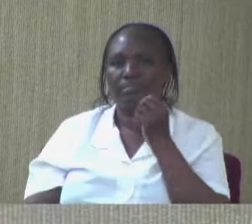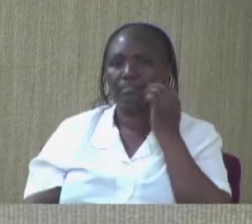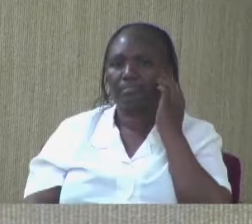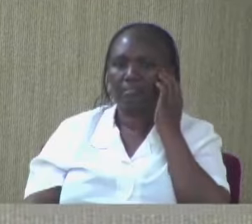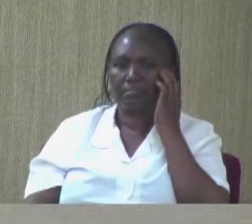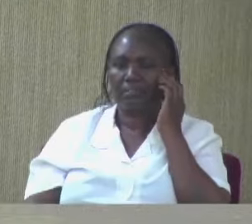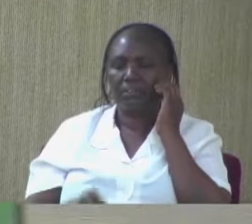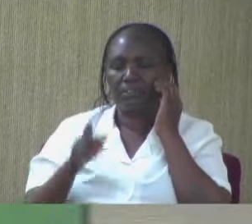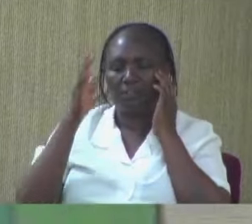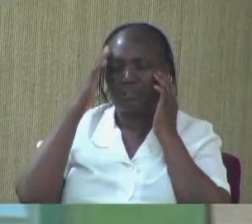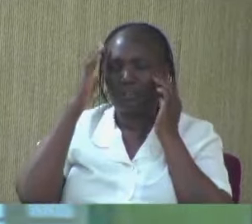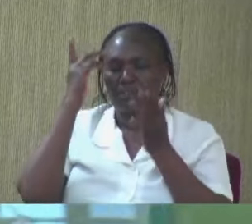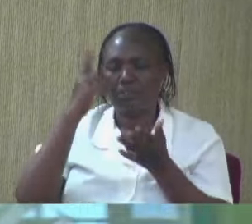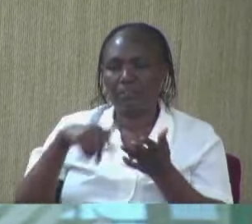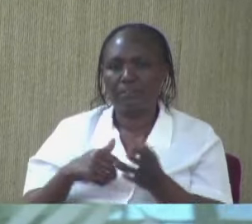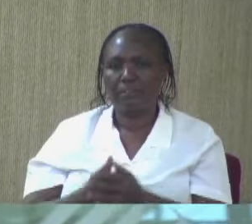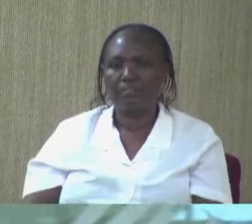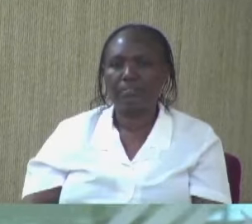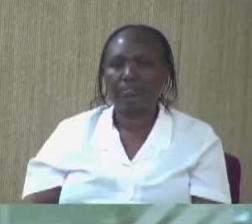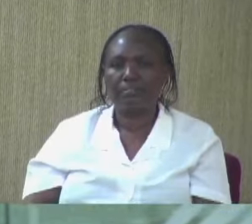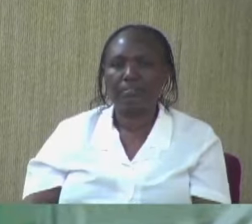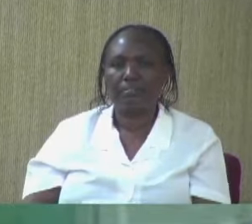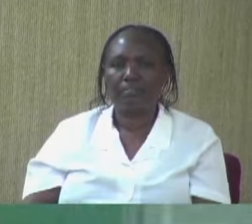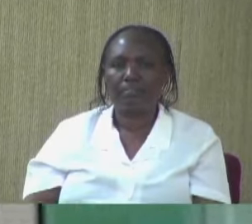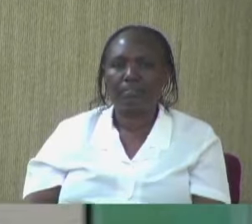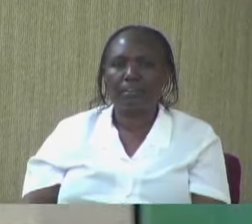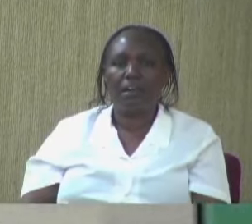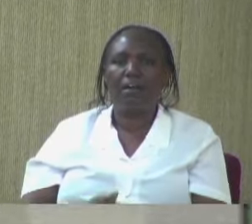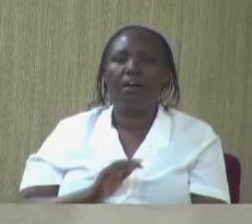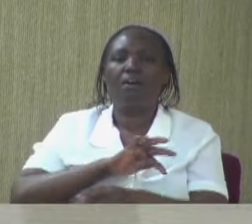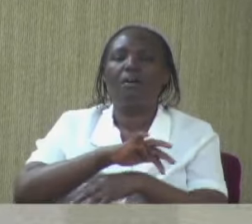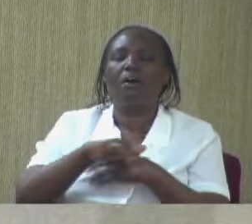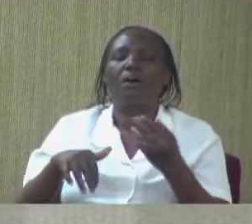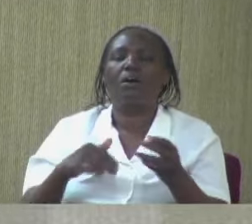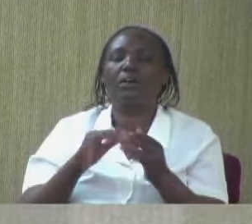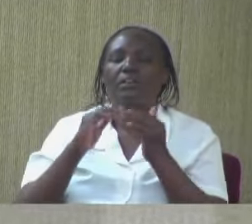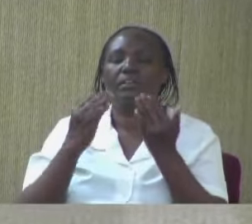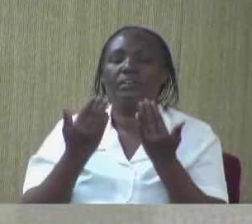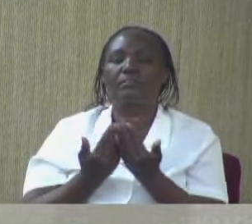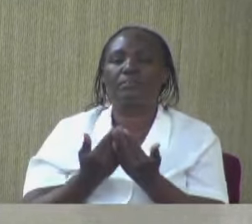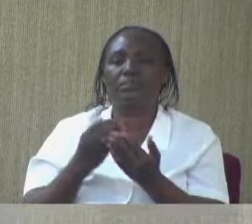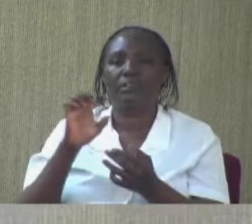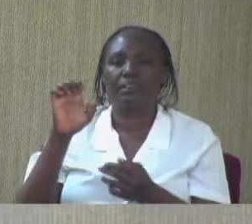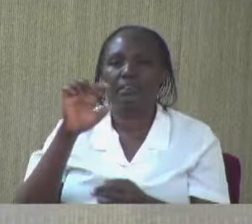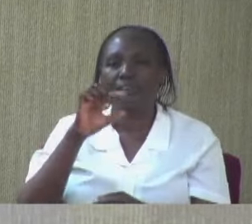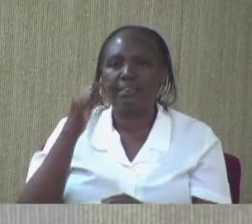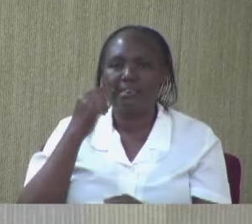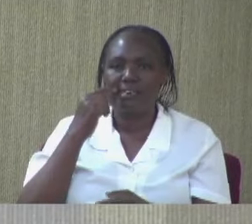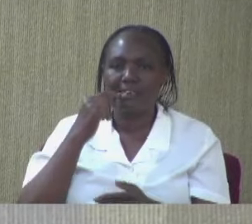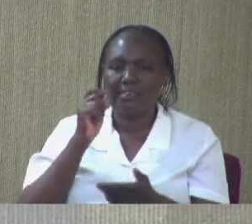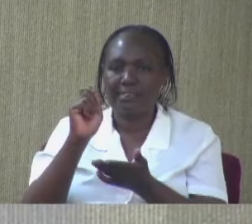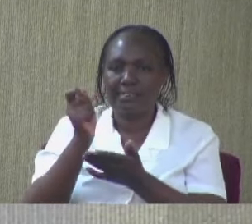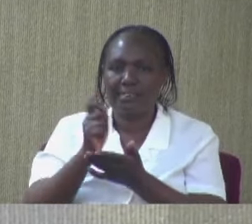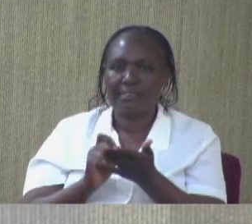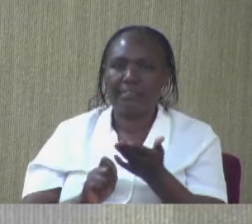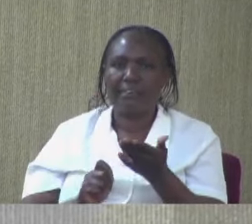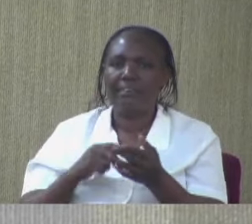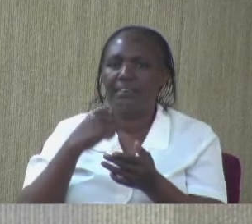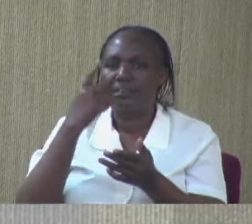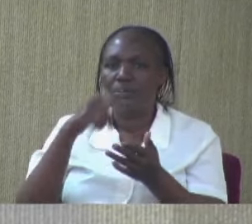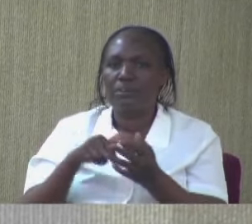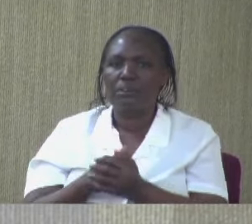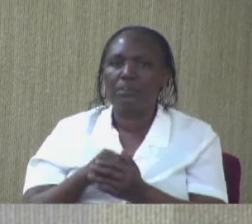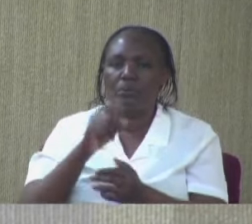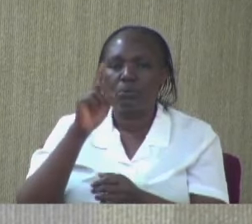Did you know that of all the books Ellen White has written, she says, if there is